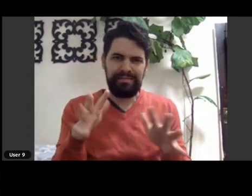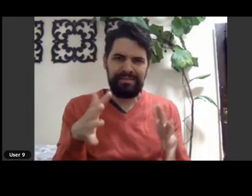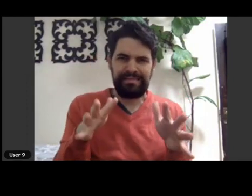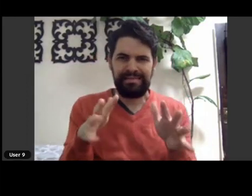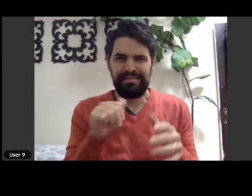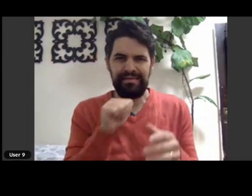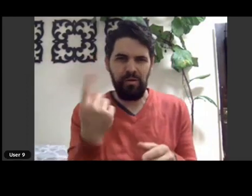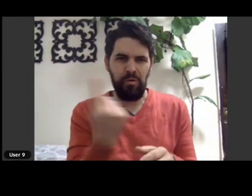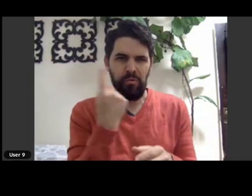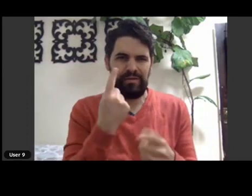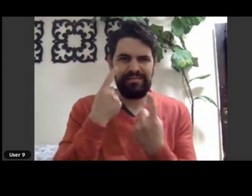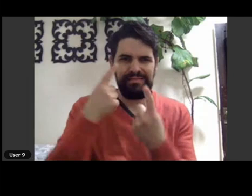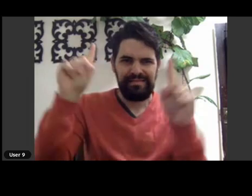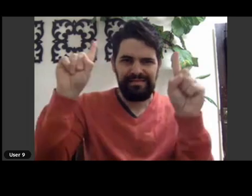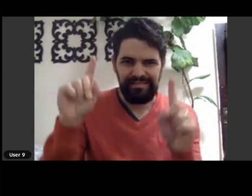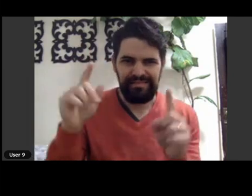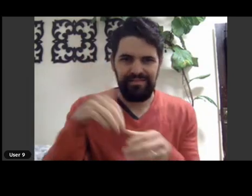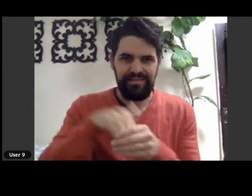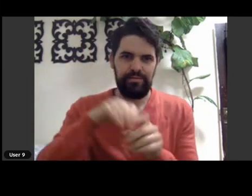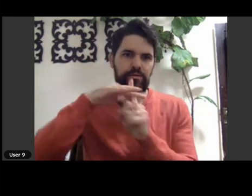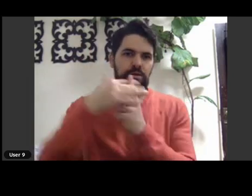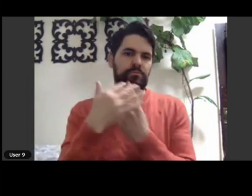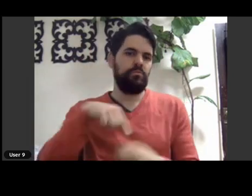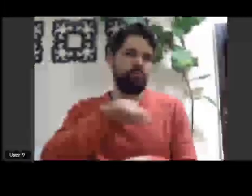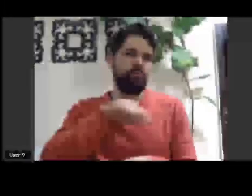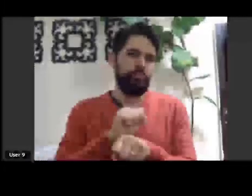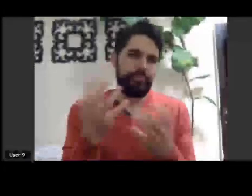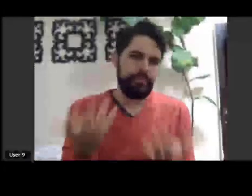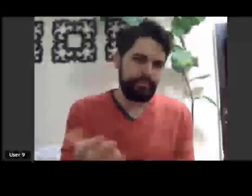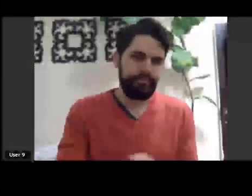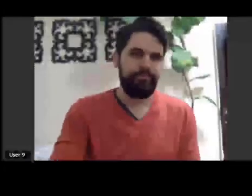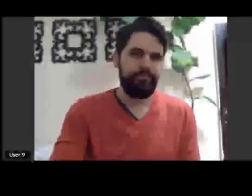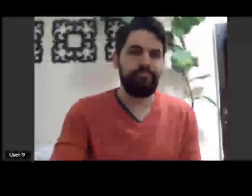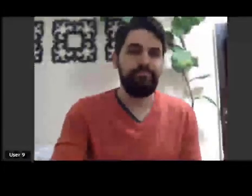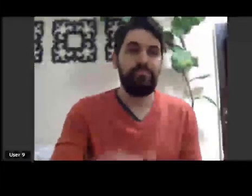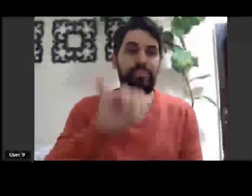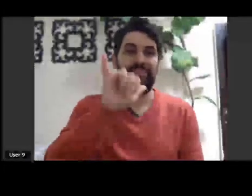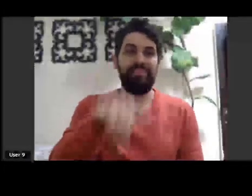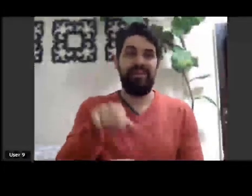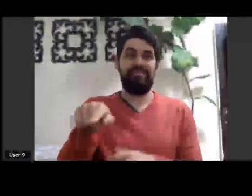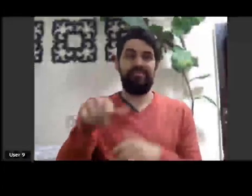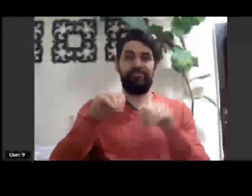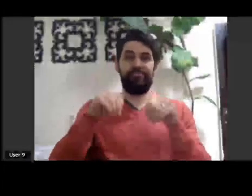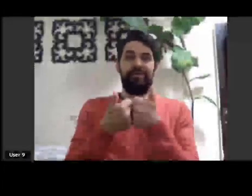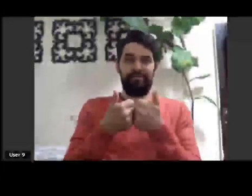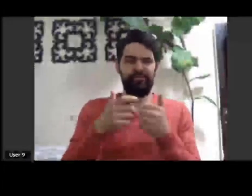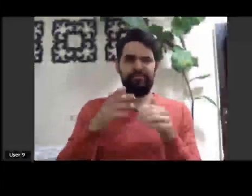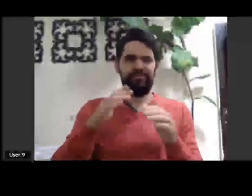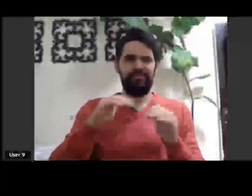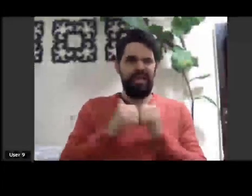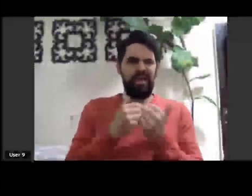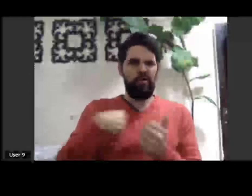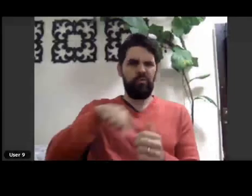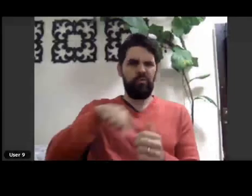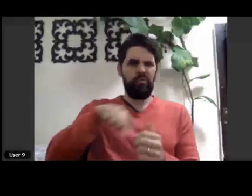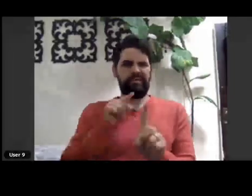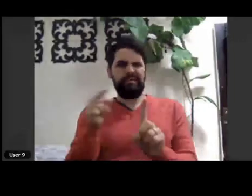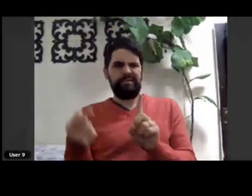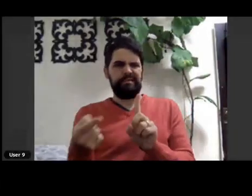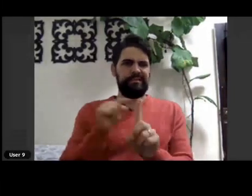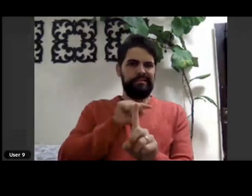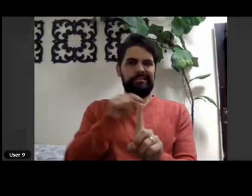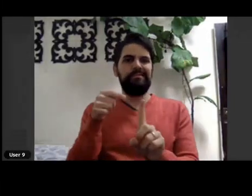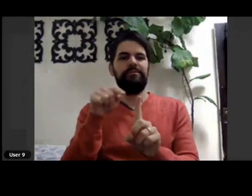family from those who are within the USAID program, but it's not always successful within all contexts where we